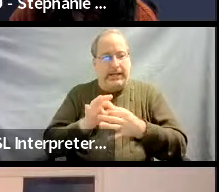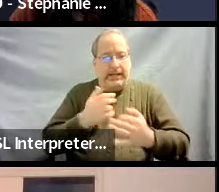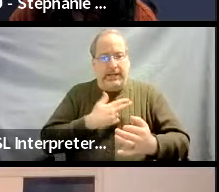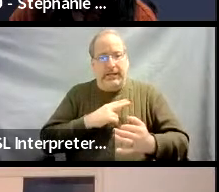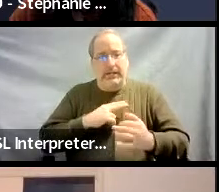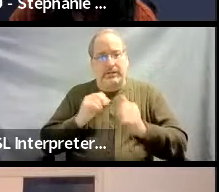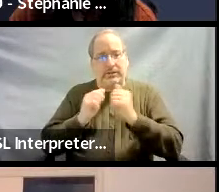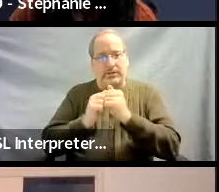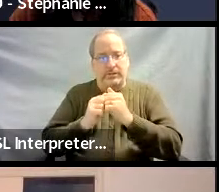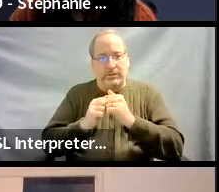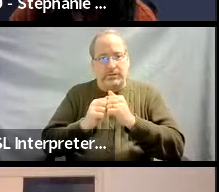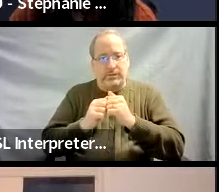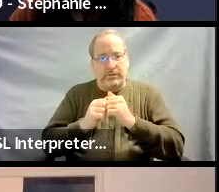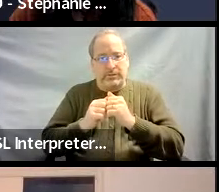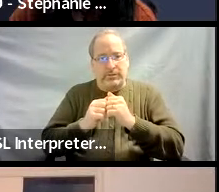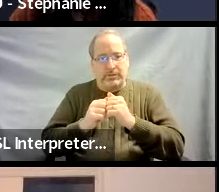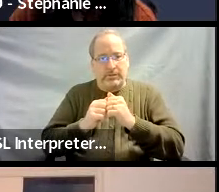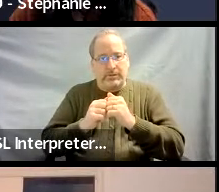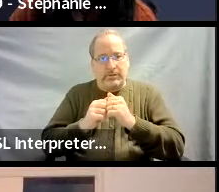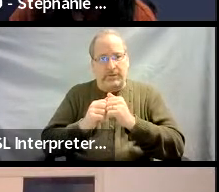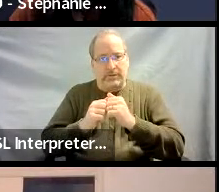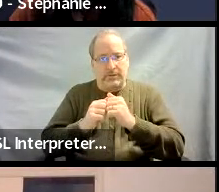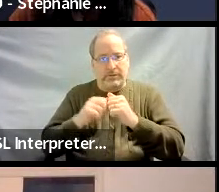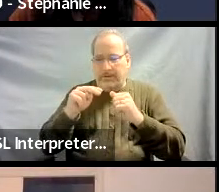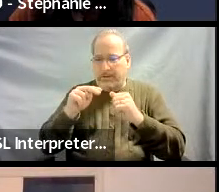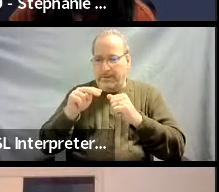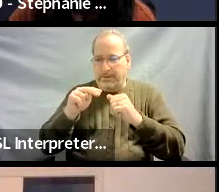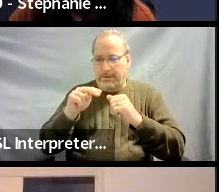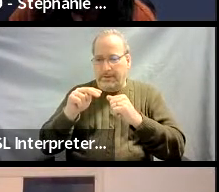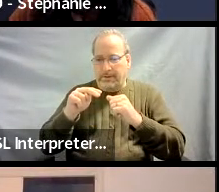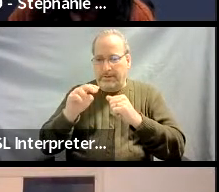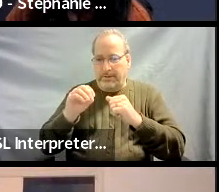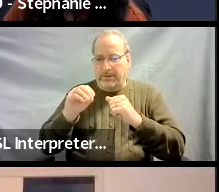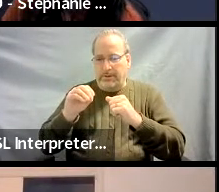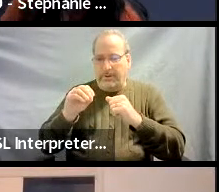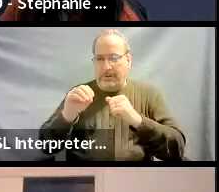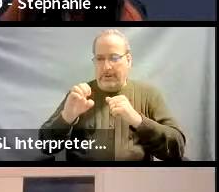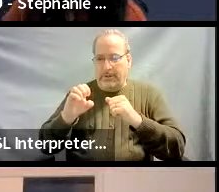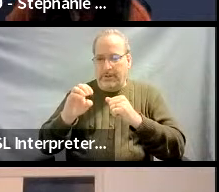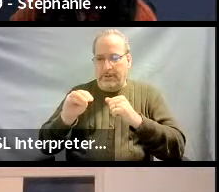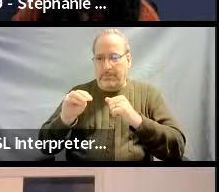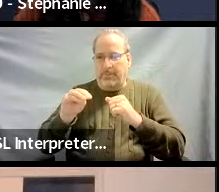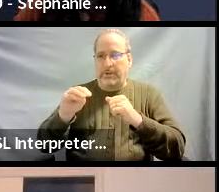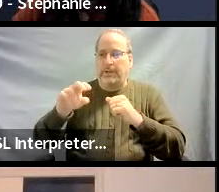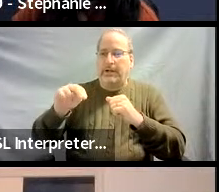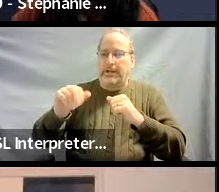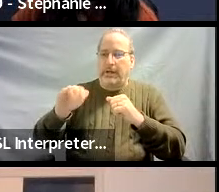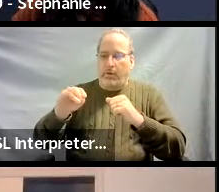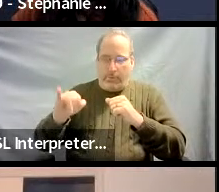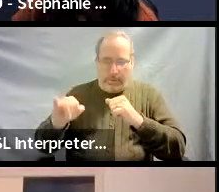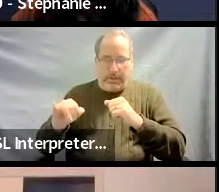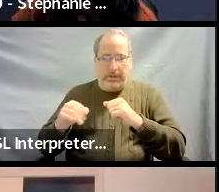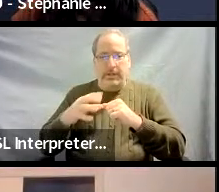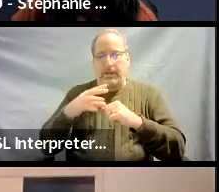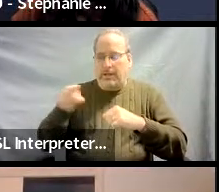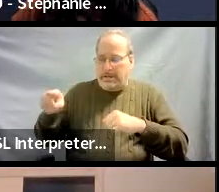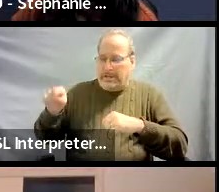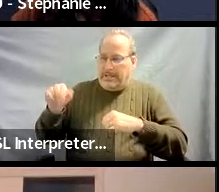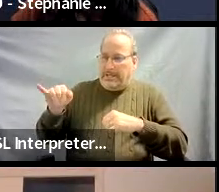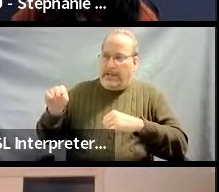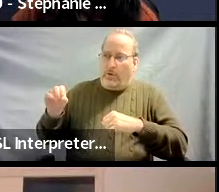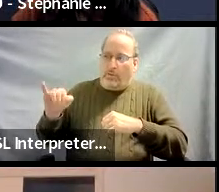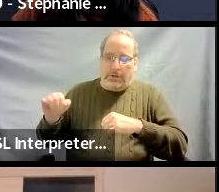Noemi Heidegge, who is principal of All Saints Academy. And Noemi was